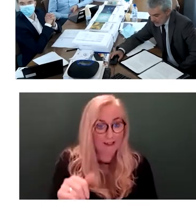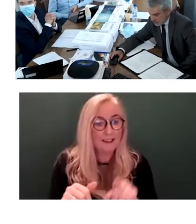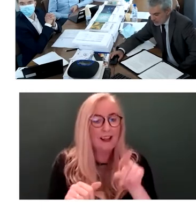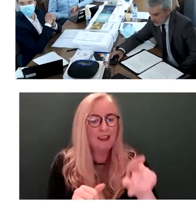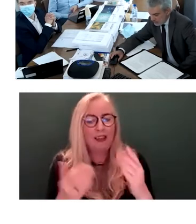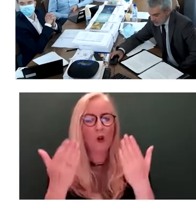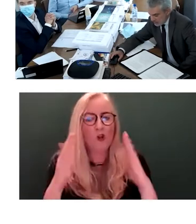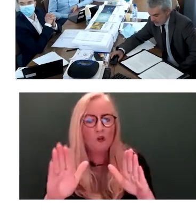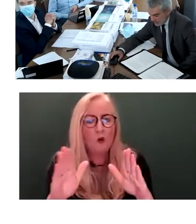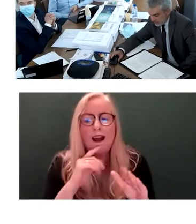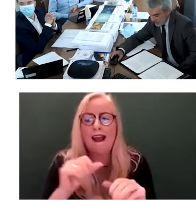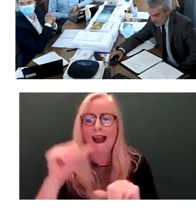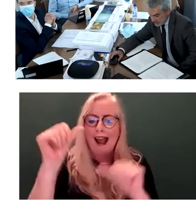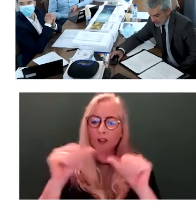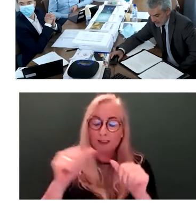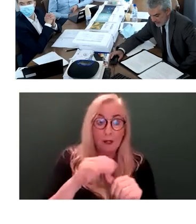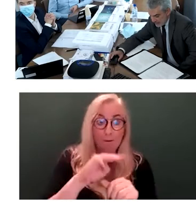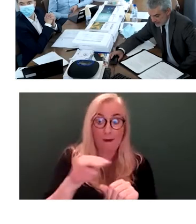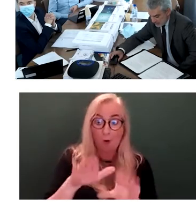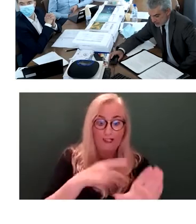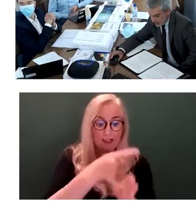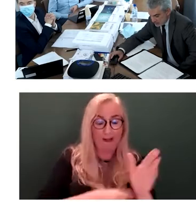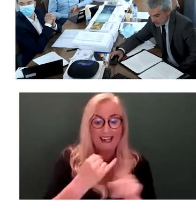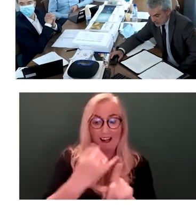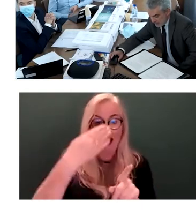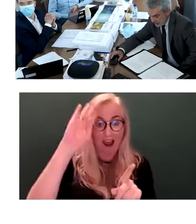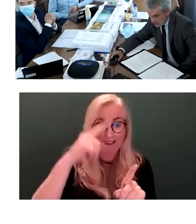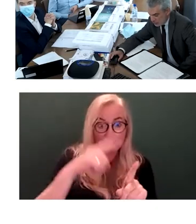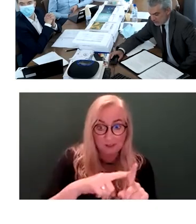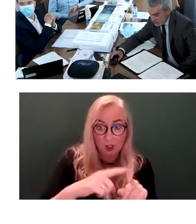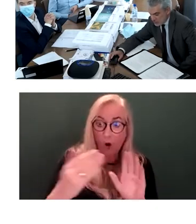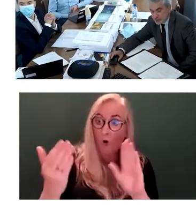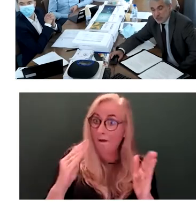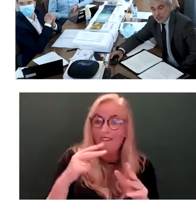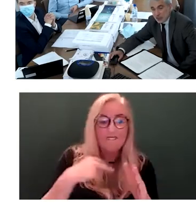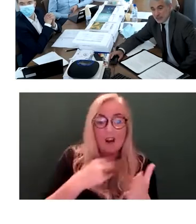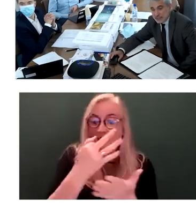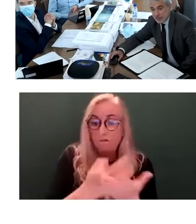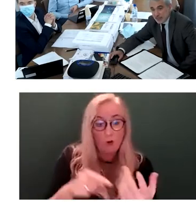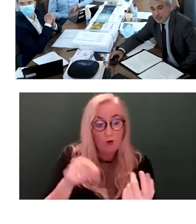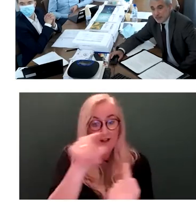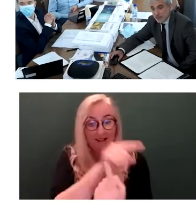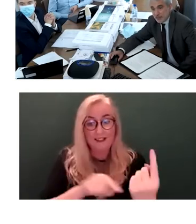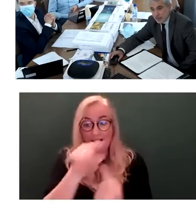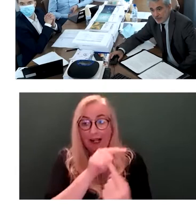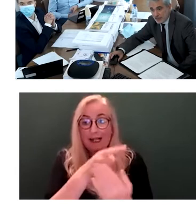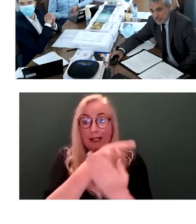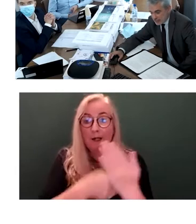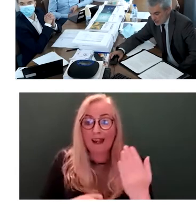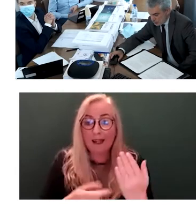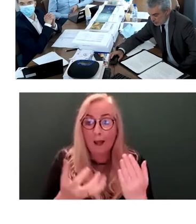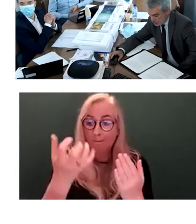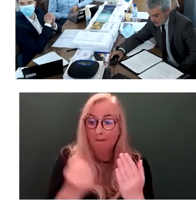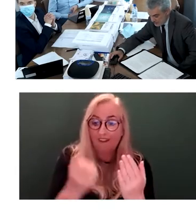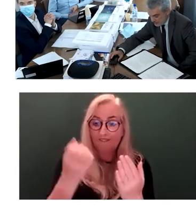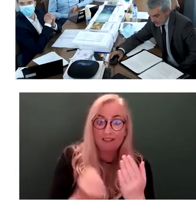adults are on disability benefit in Ireland, and in your country, very few of those on disability benefit